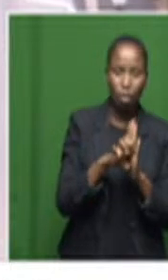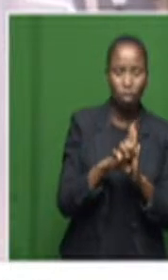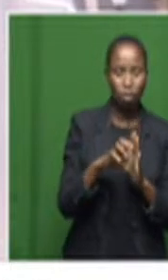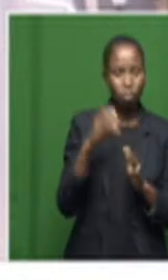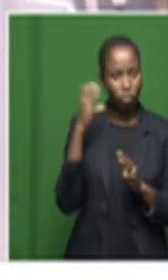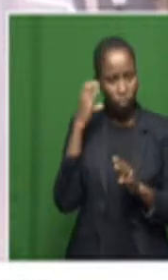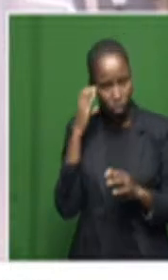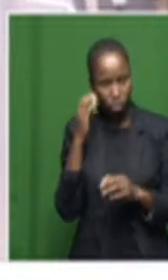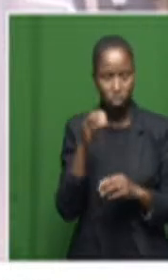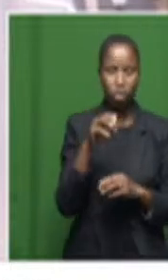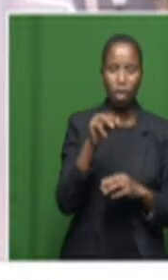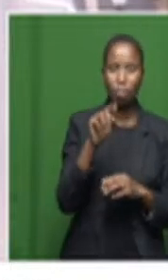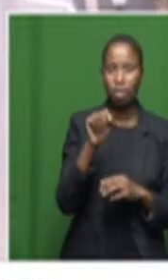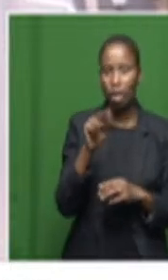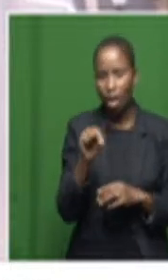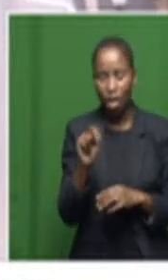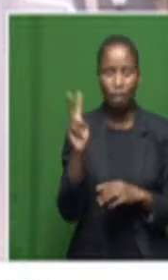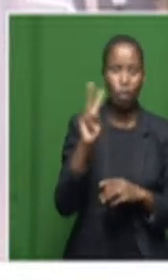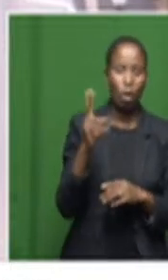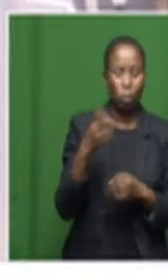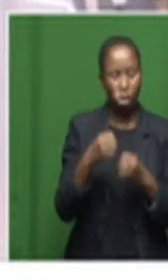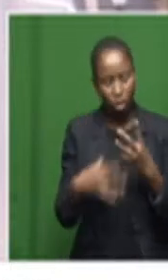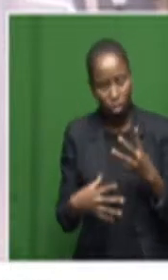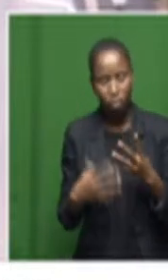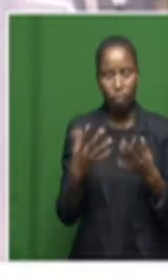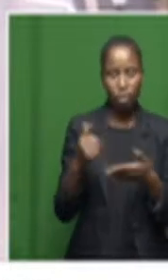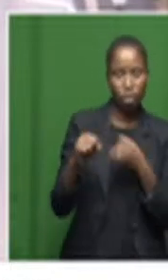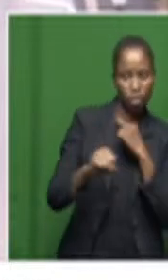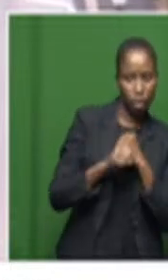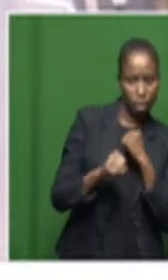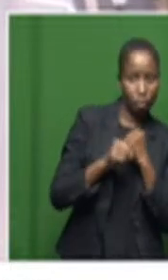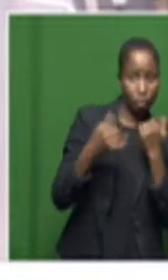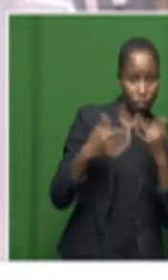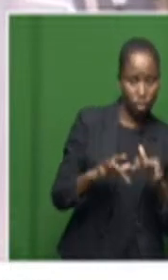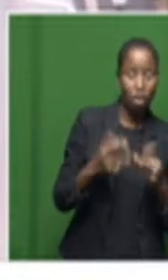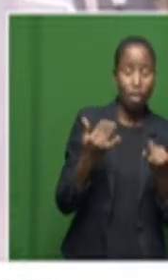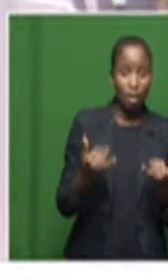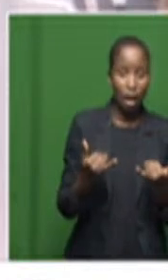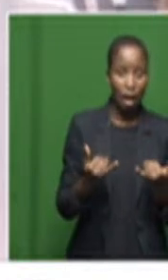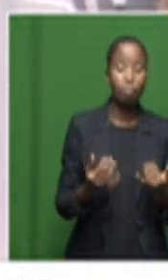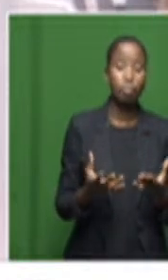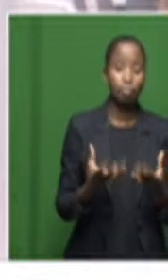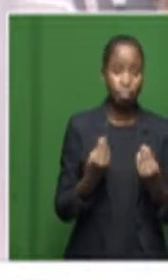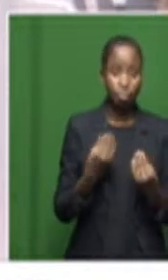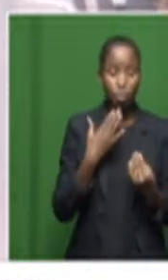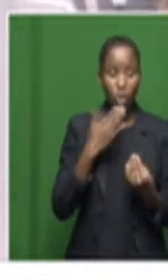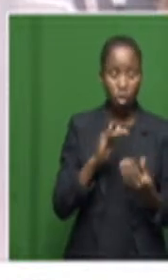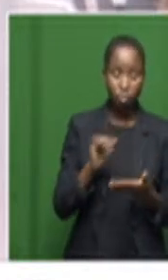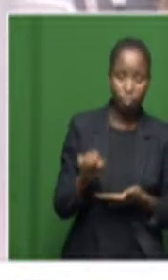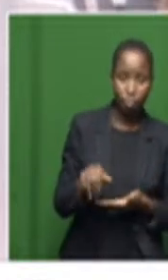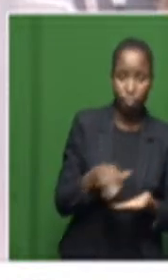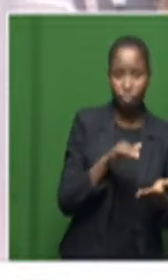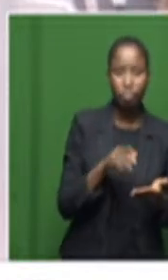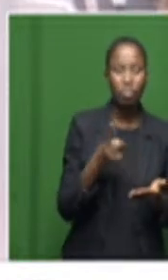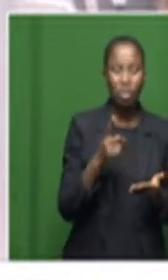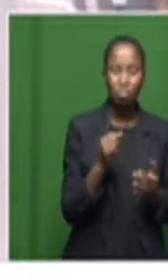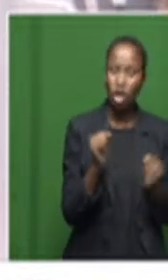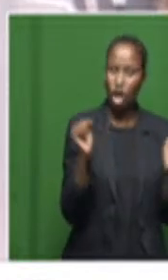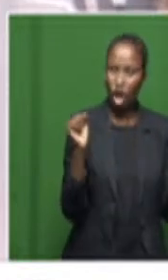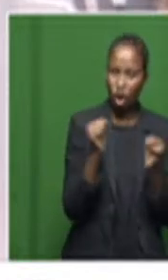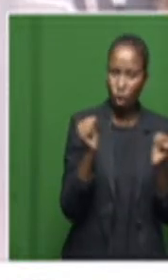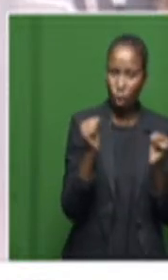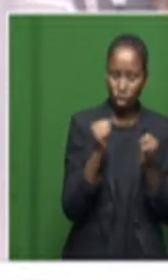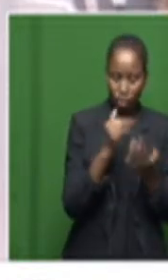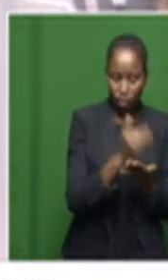platform. So depending on what we are receiving in terms of supplies, as well as our cold chain storage, then